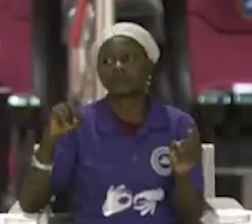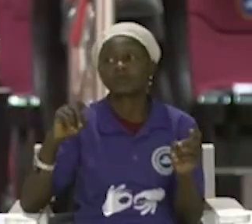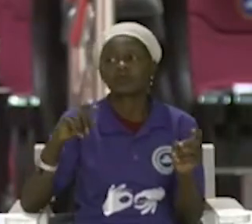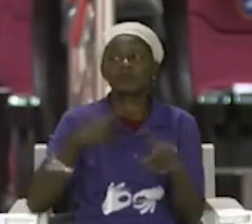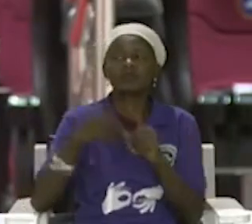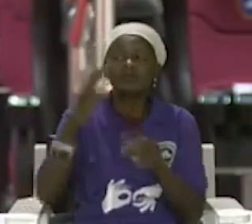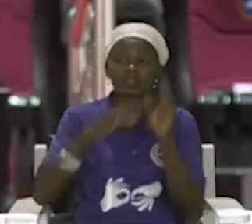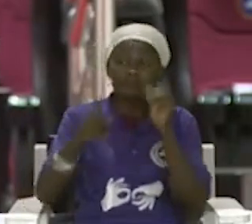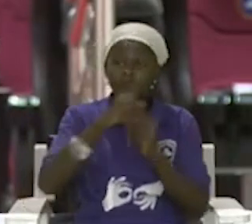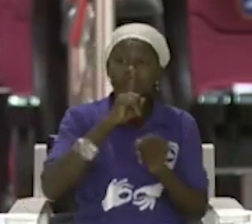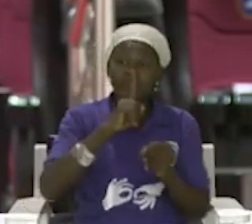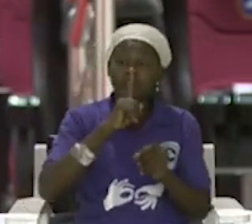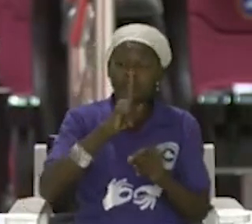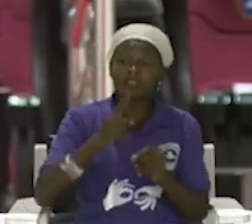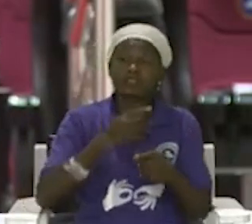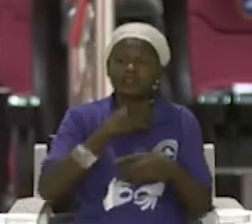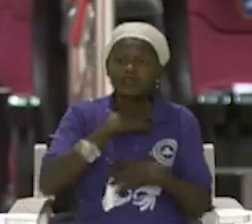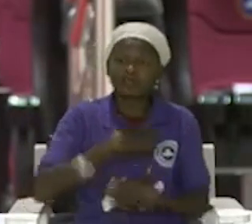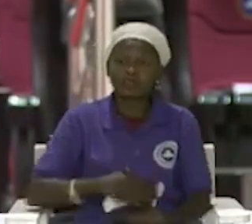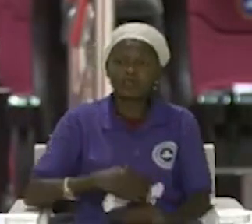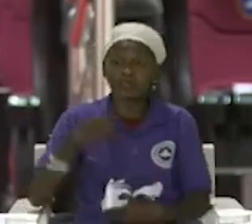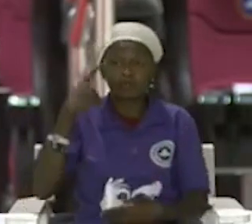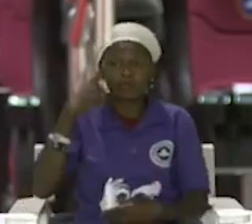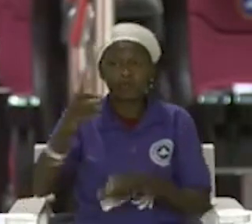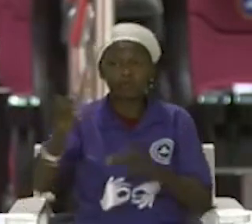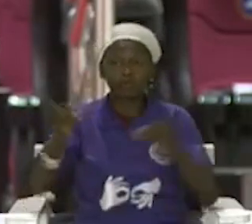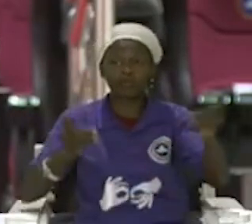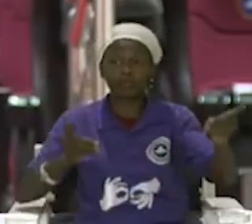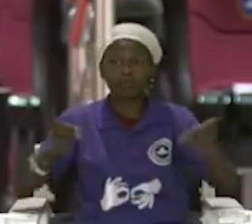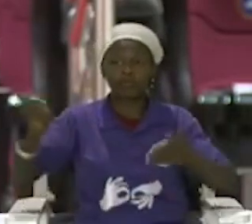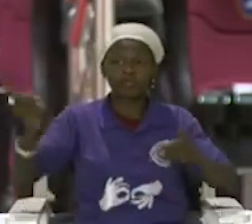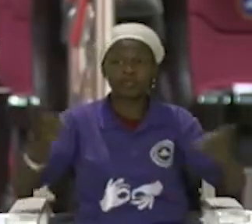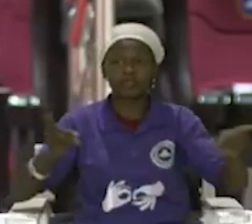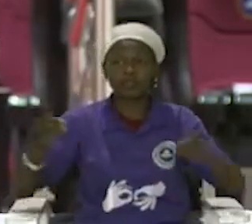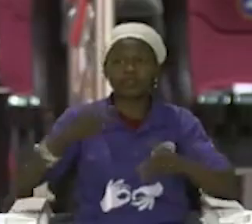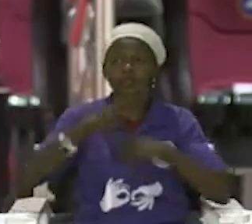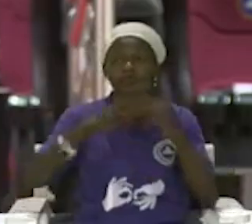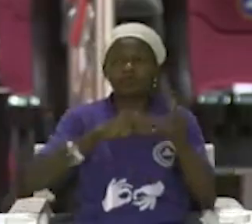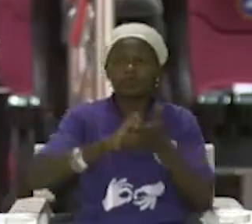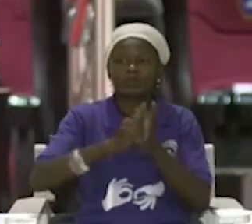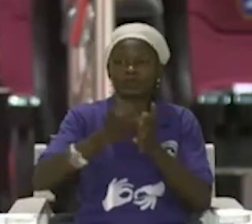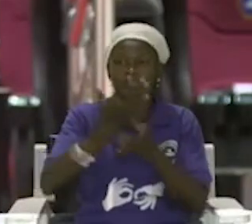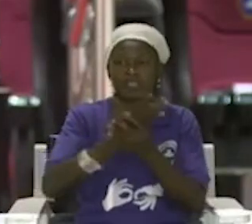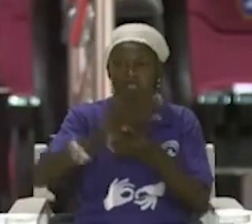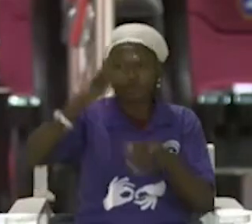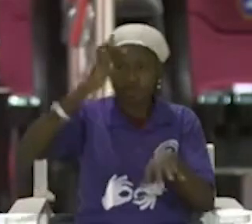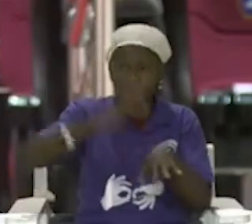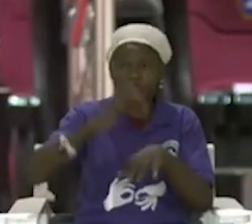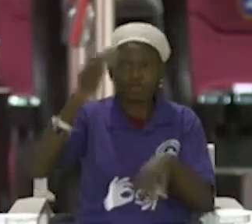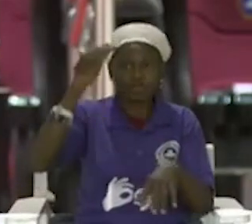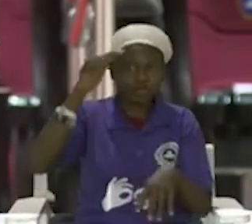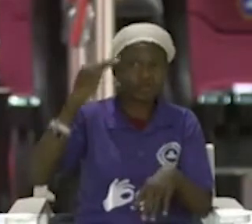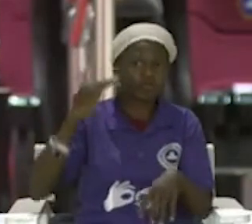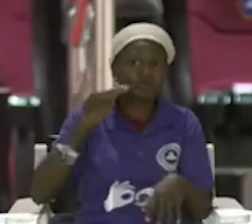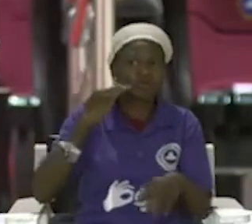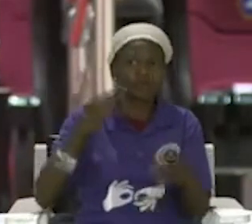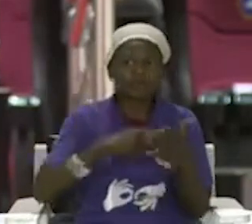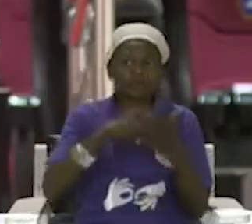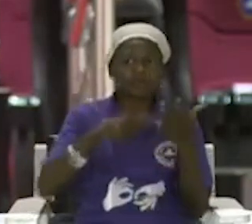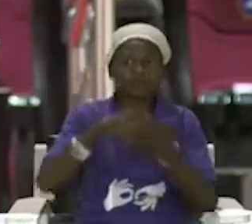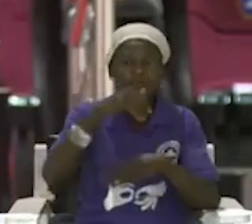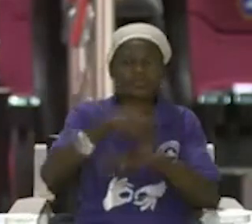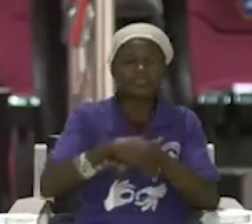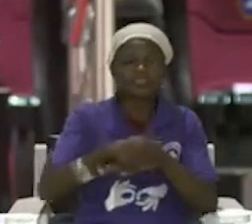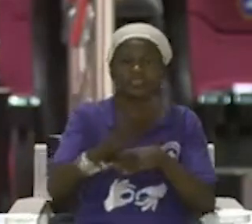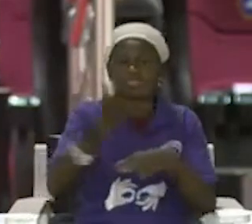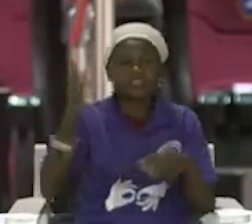are really, really hungry for dominion, when those hands touch your head this night,